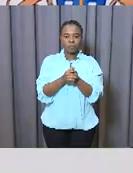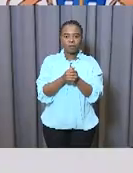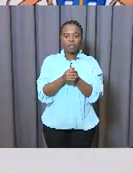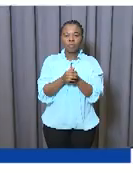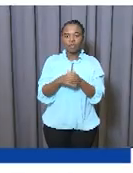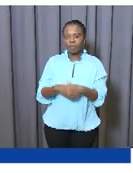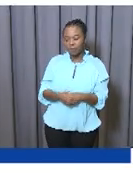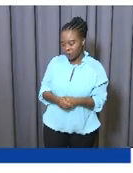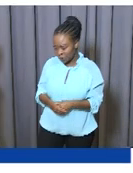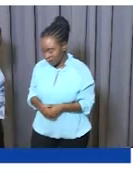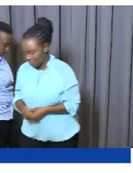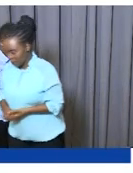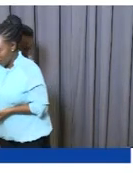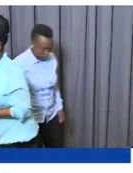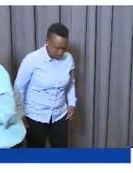that we may be facing.